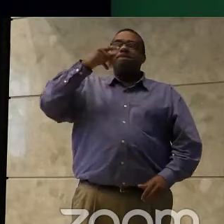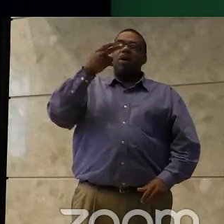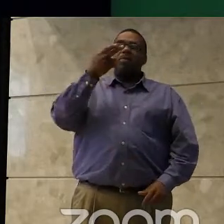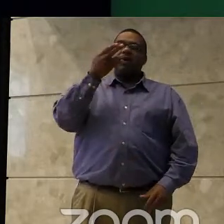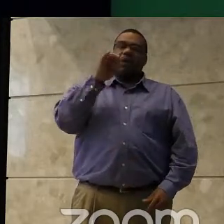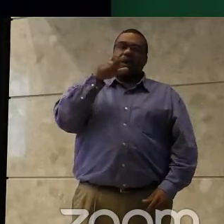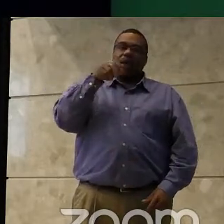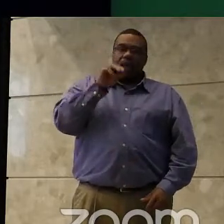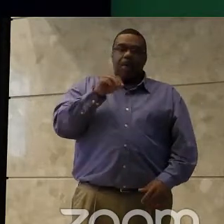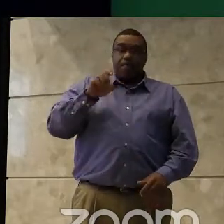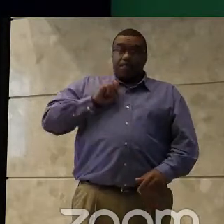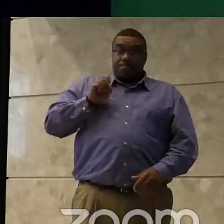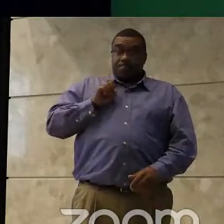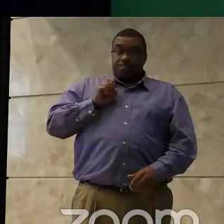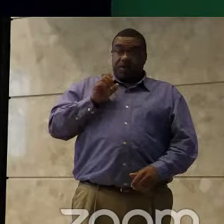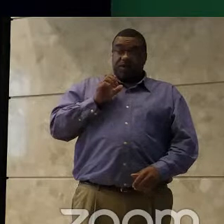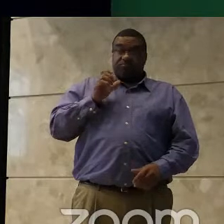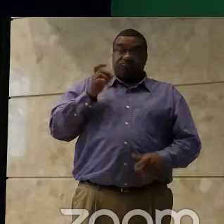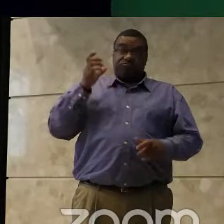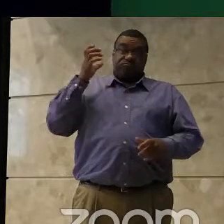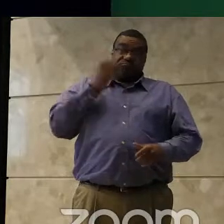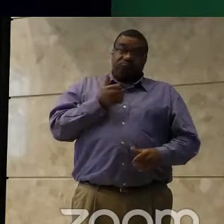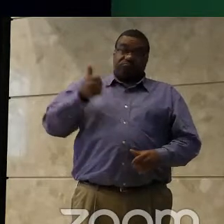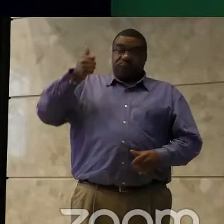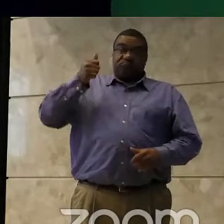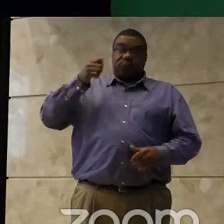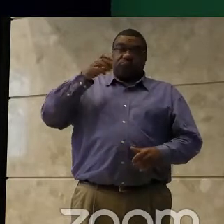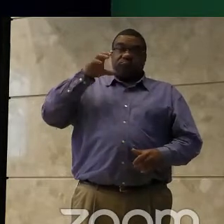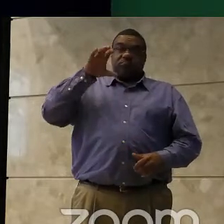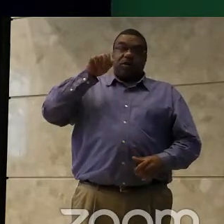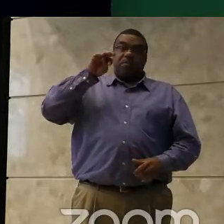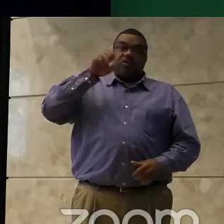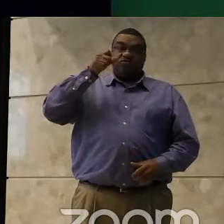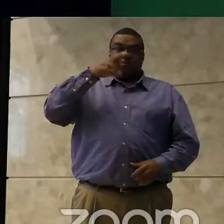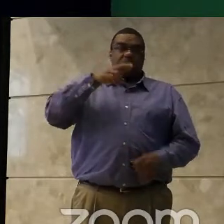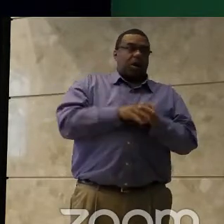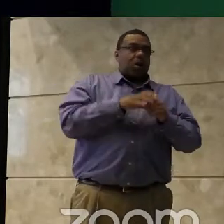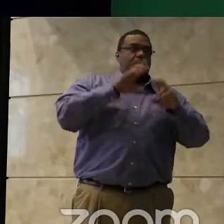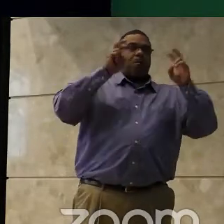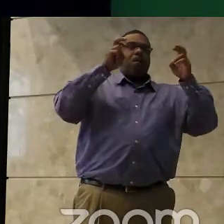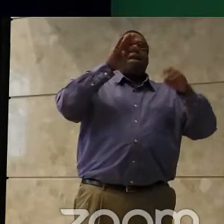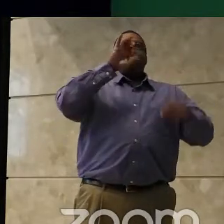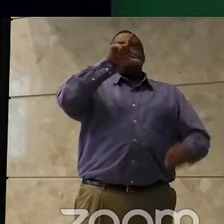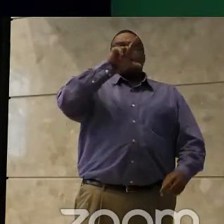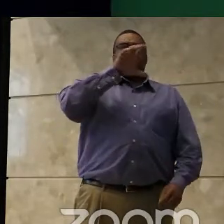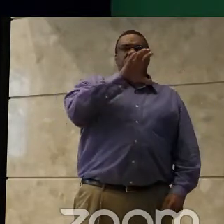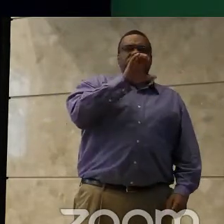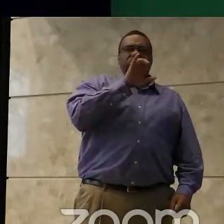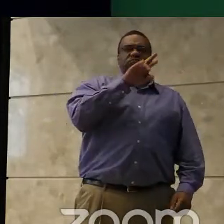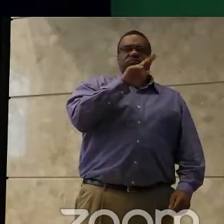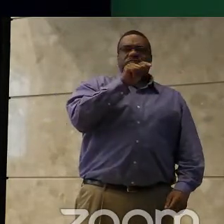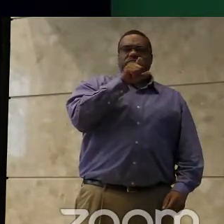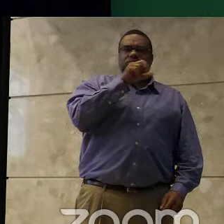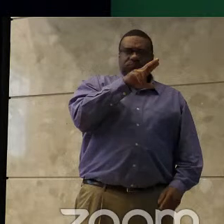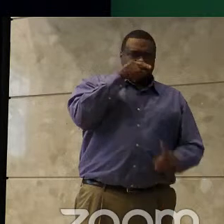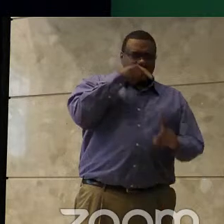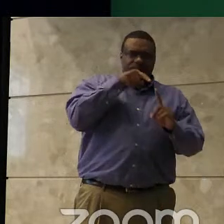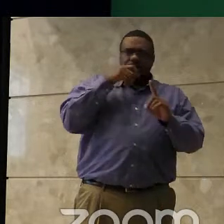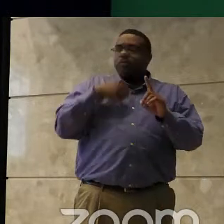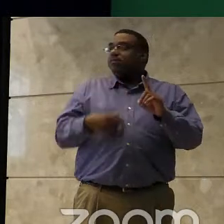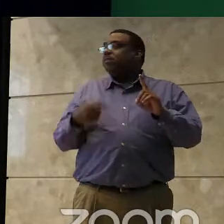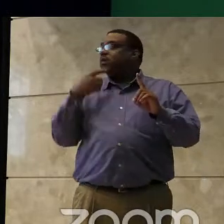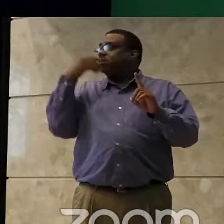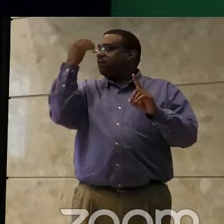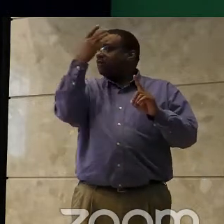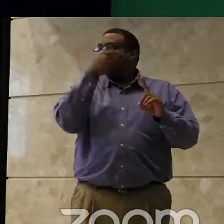commissioner, Bull Connor was his name. And he said, and at that point,